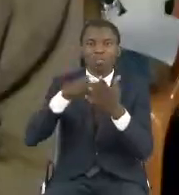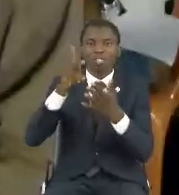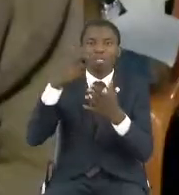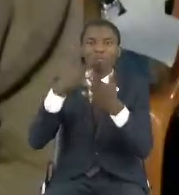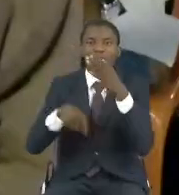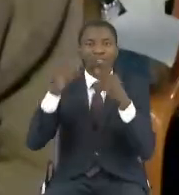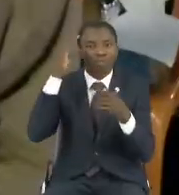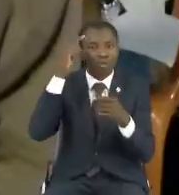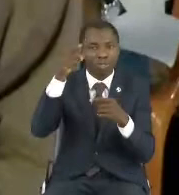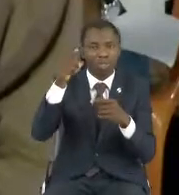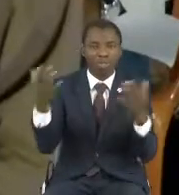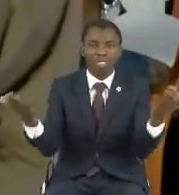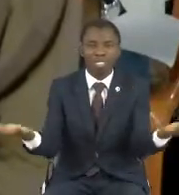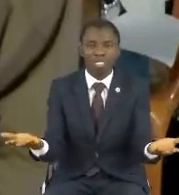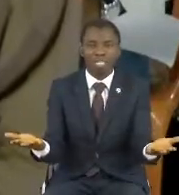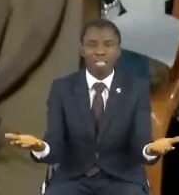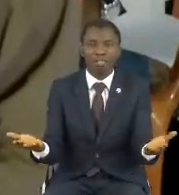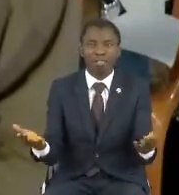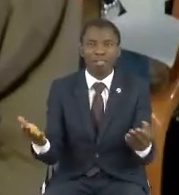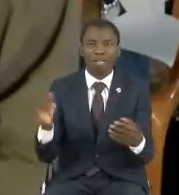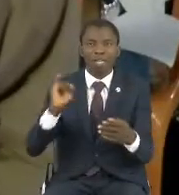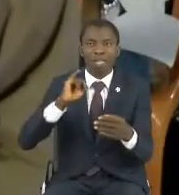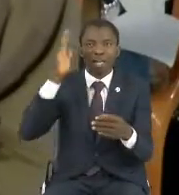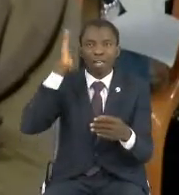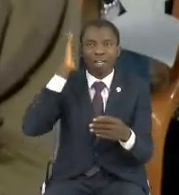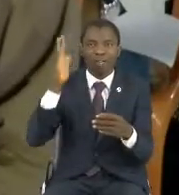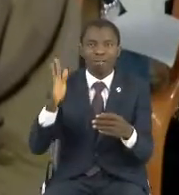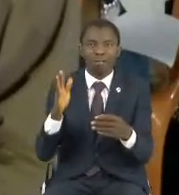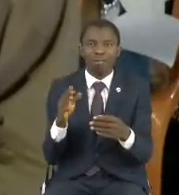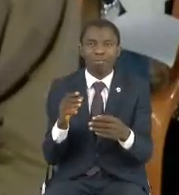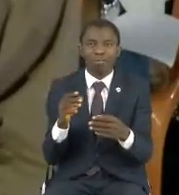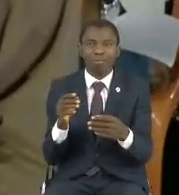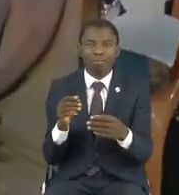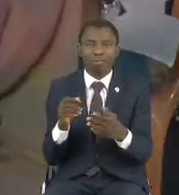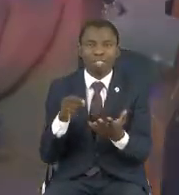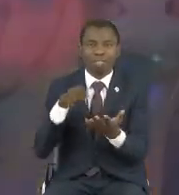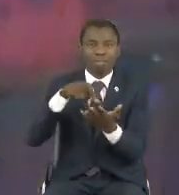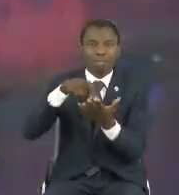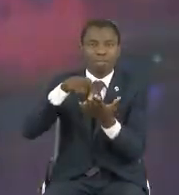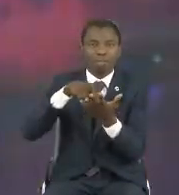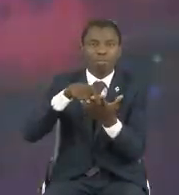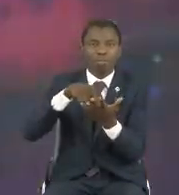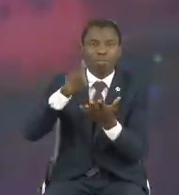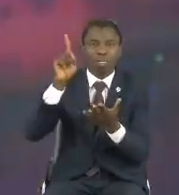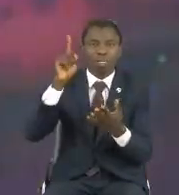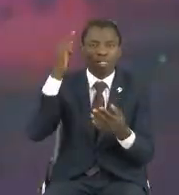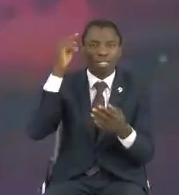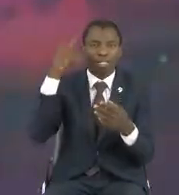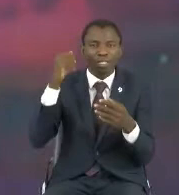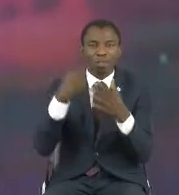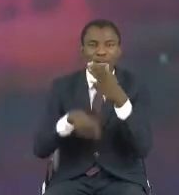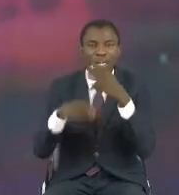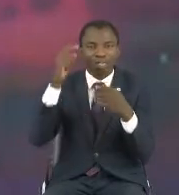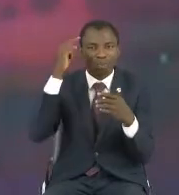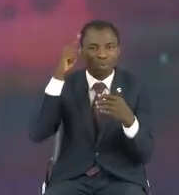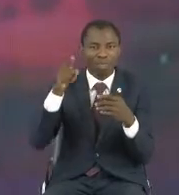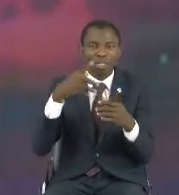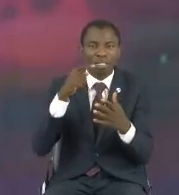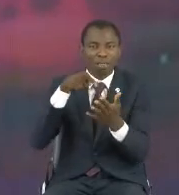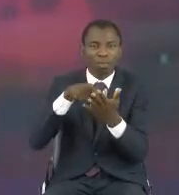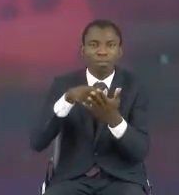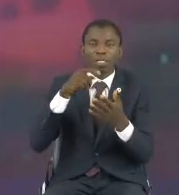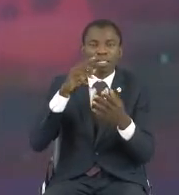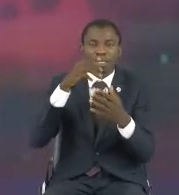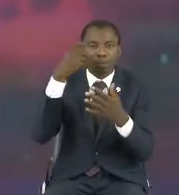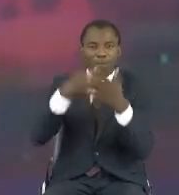there. And he came, all he came to do was to pay the price of his